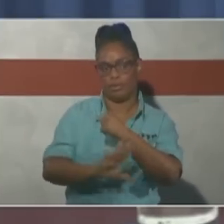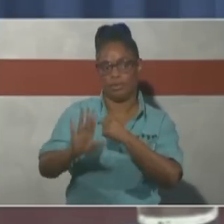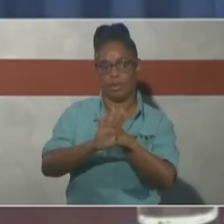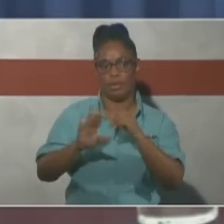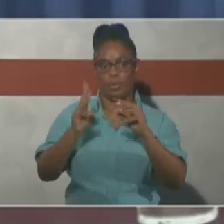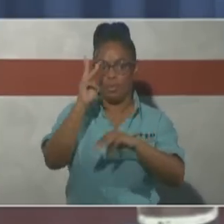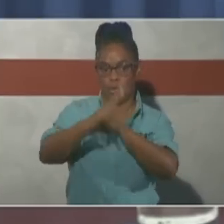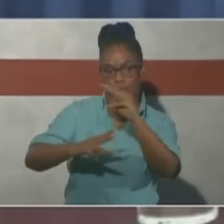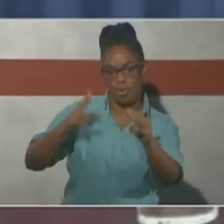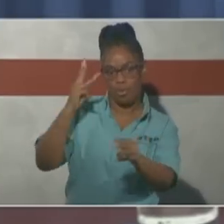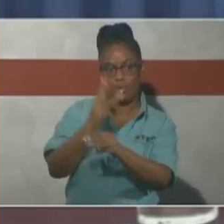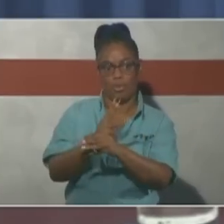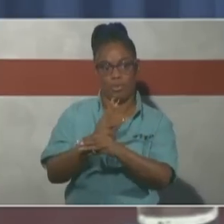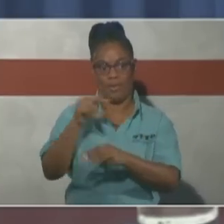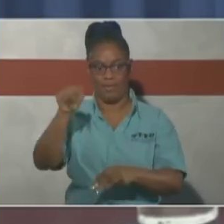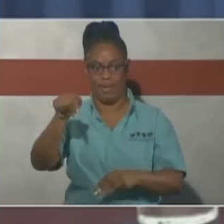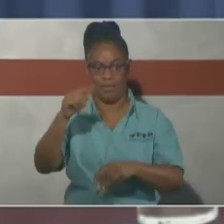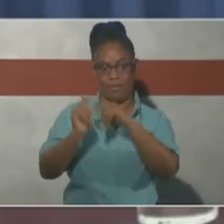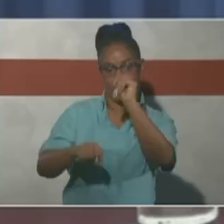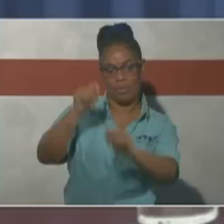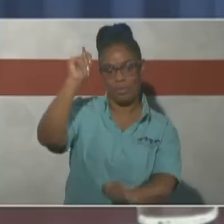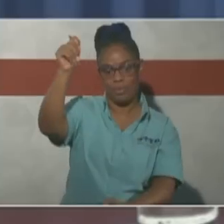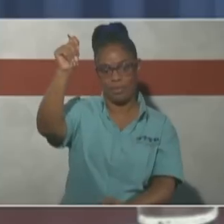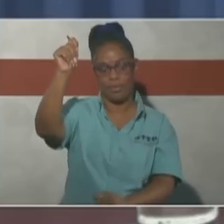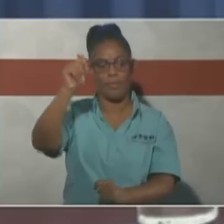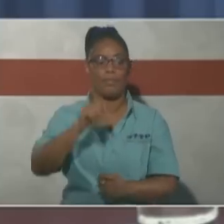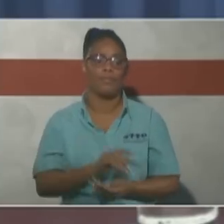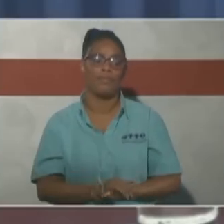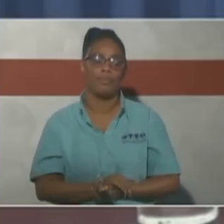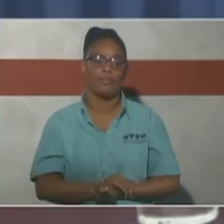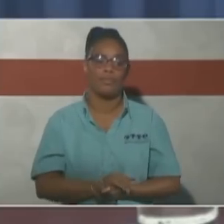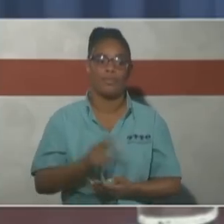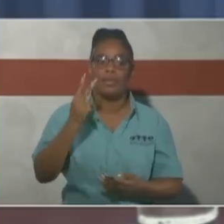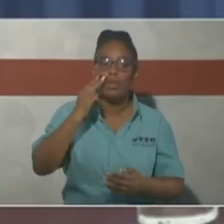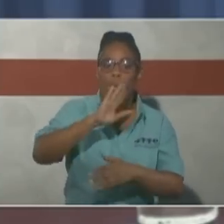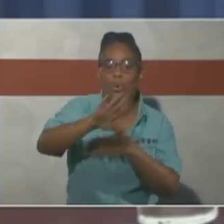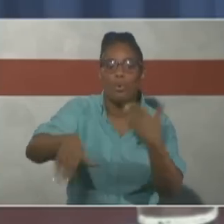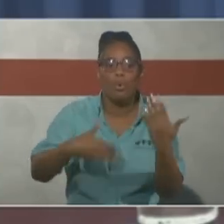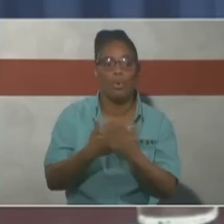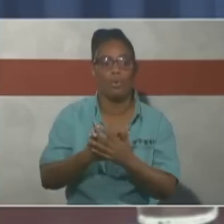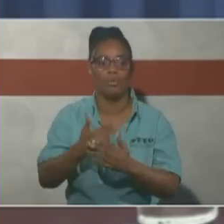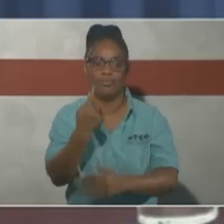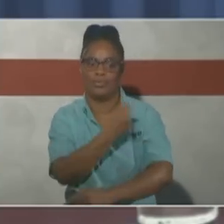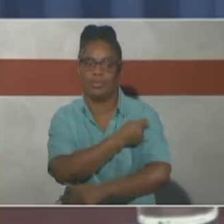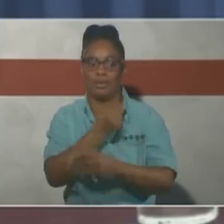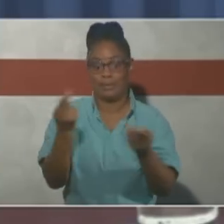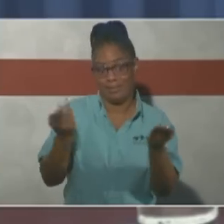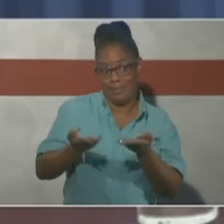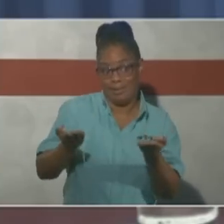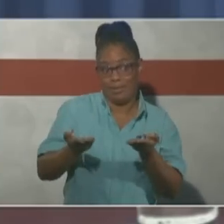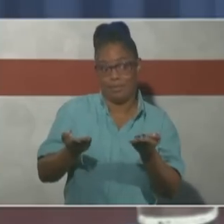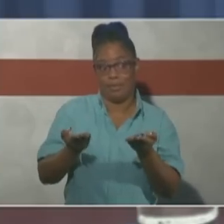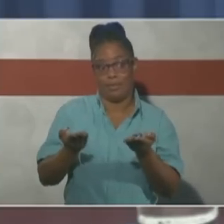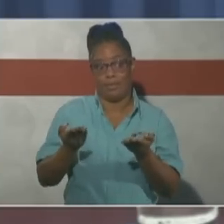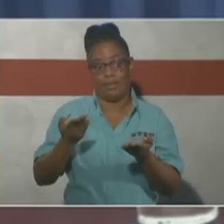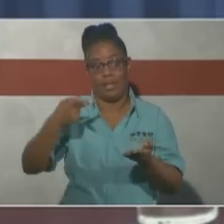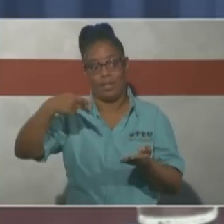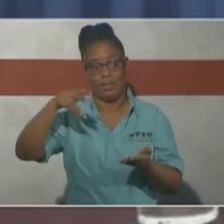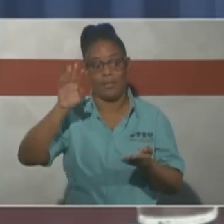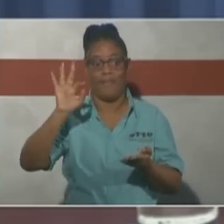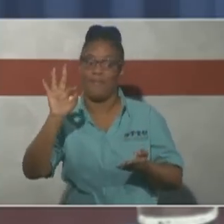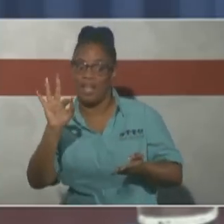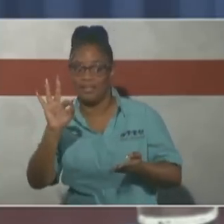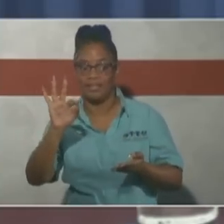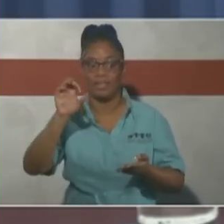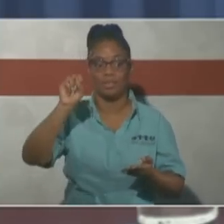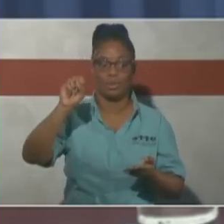infection. So when we say we are comfortable with the level of immunity, this is the evidence that